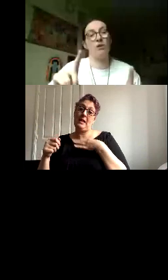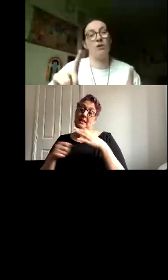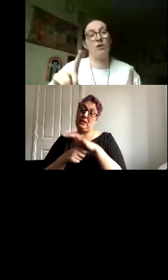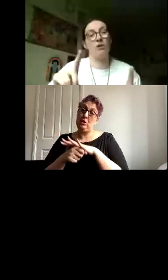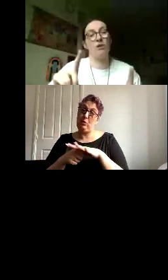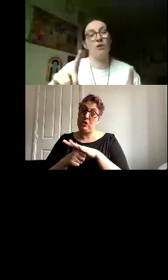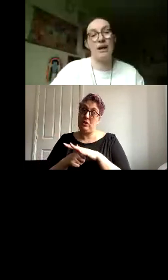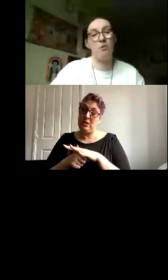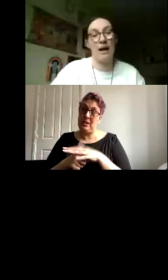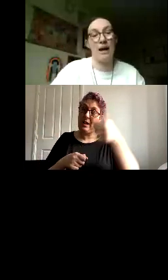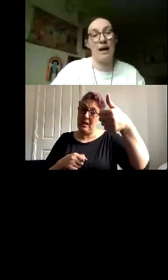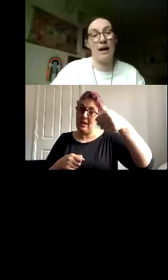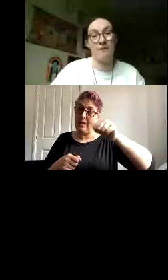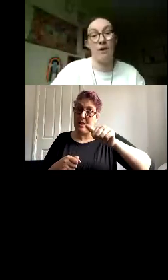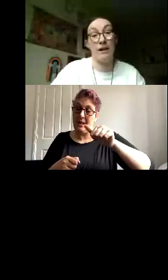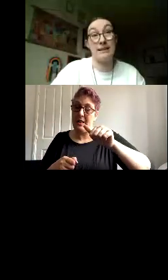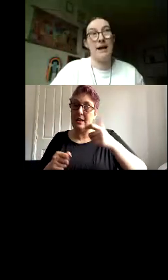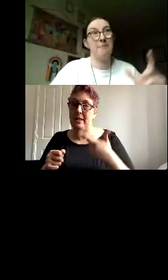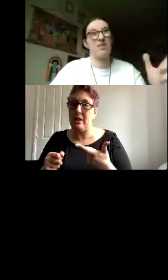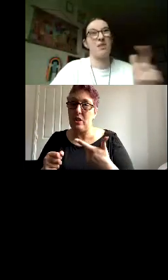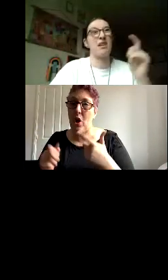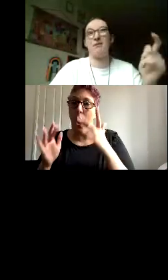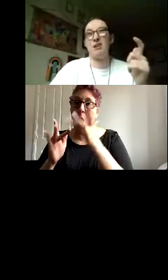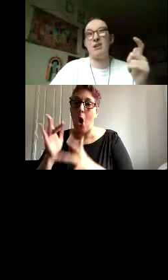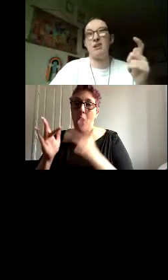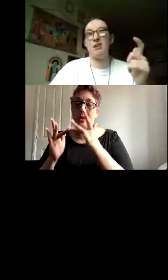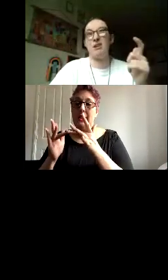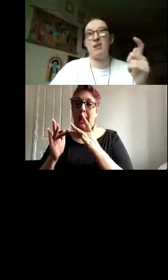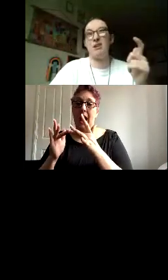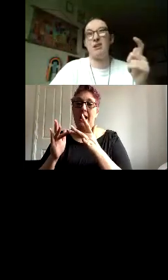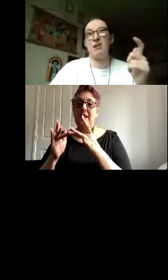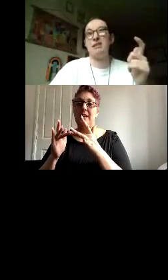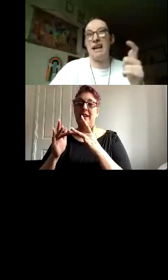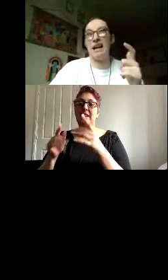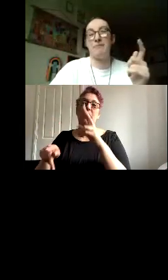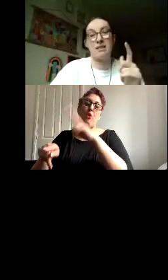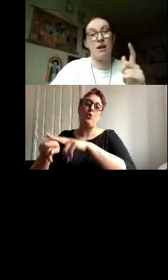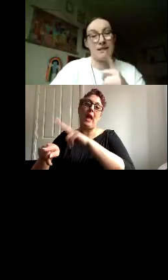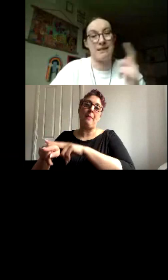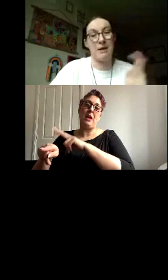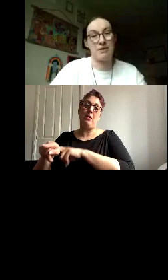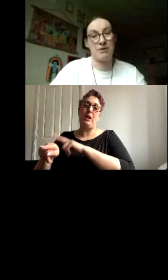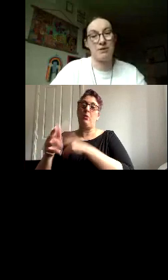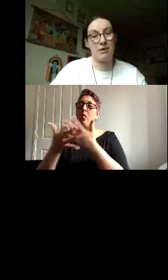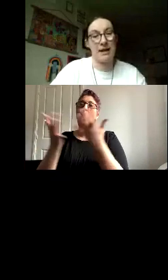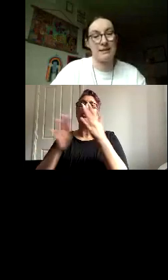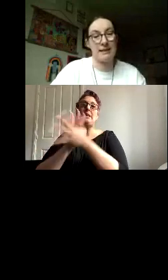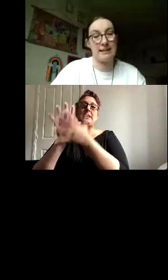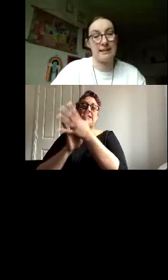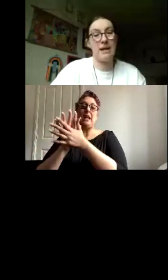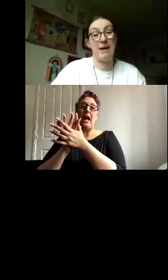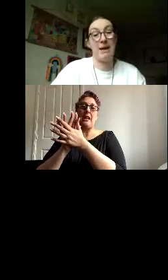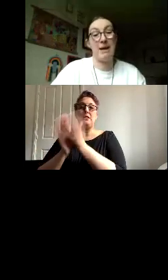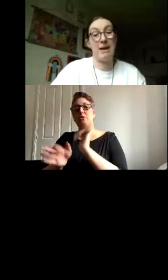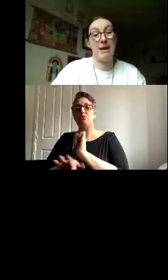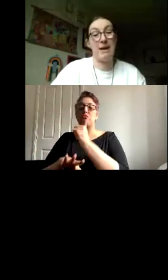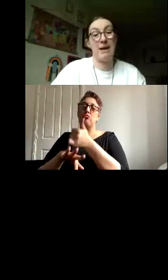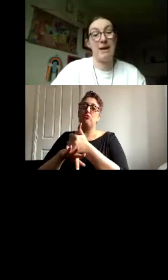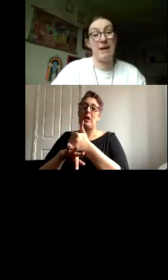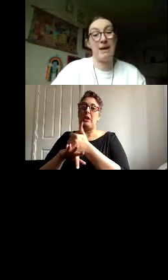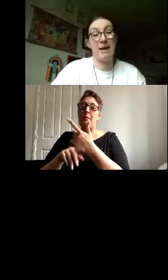online dictionary where you can find some different signs, and that was created